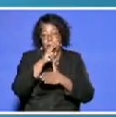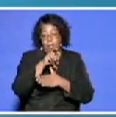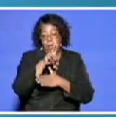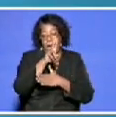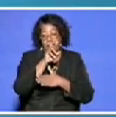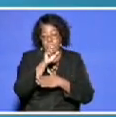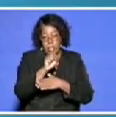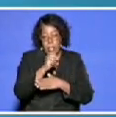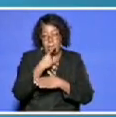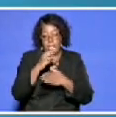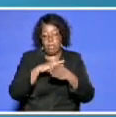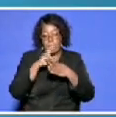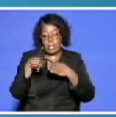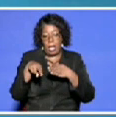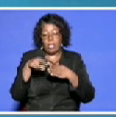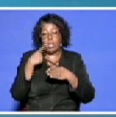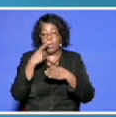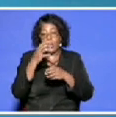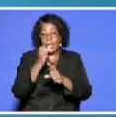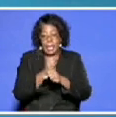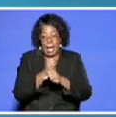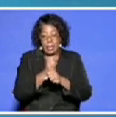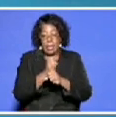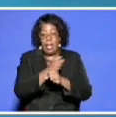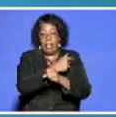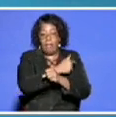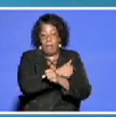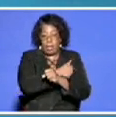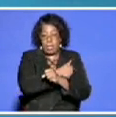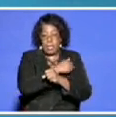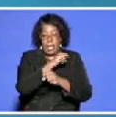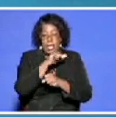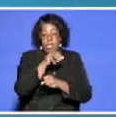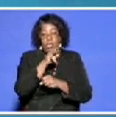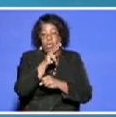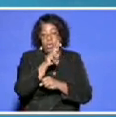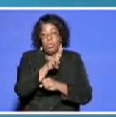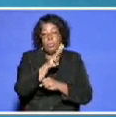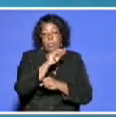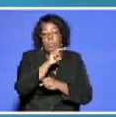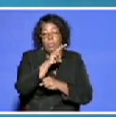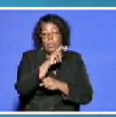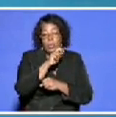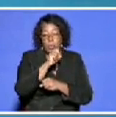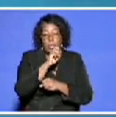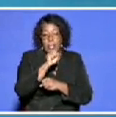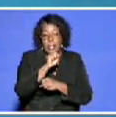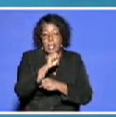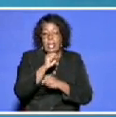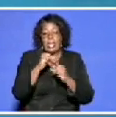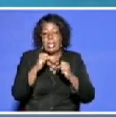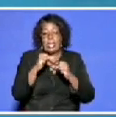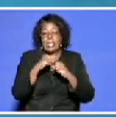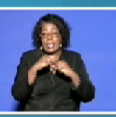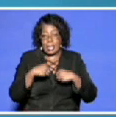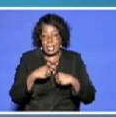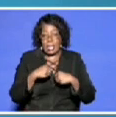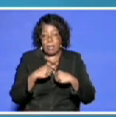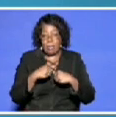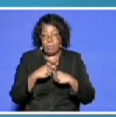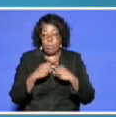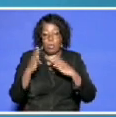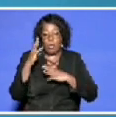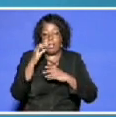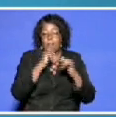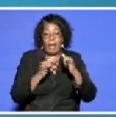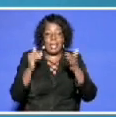the result of a person receiving this vaccine is that their immune system will ultimately react defensively to the virus that causes COVID-19. The